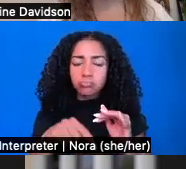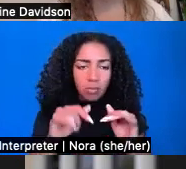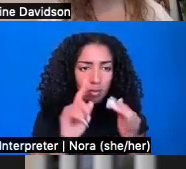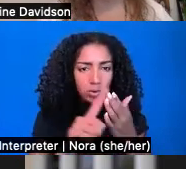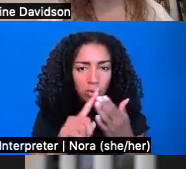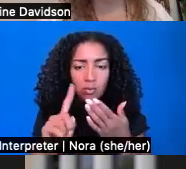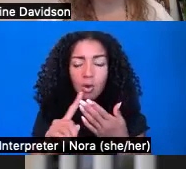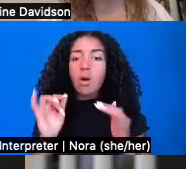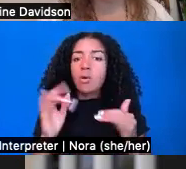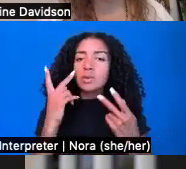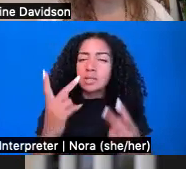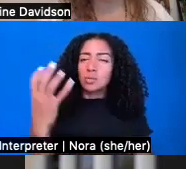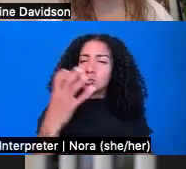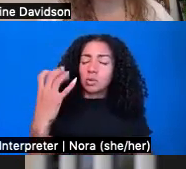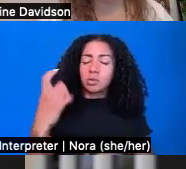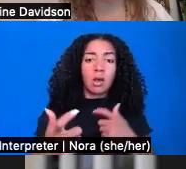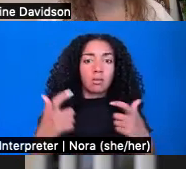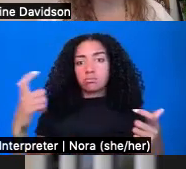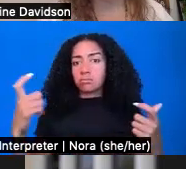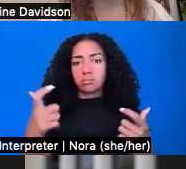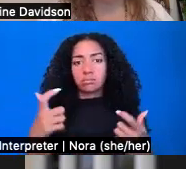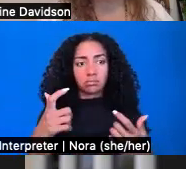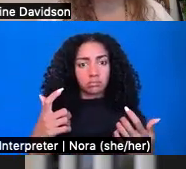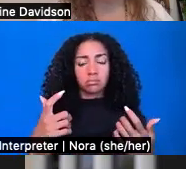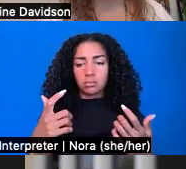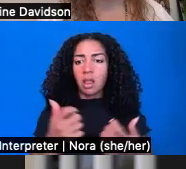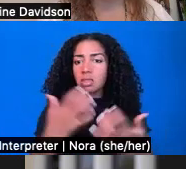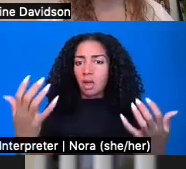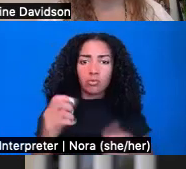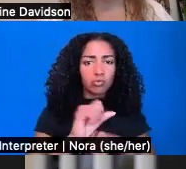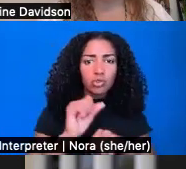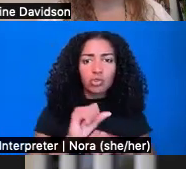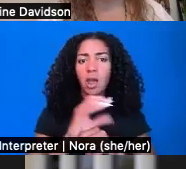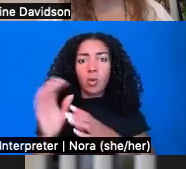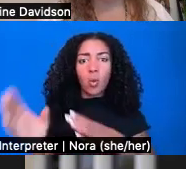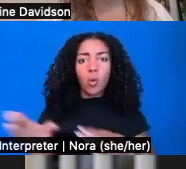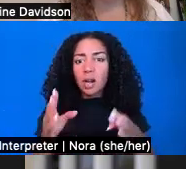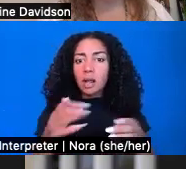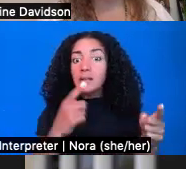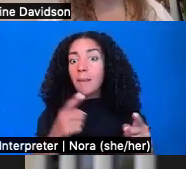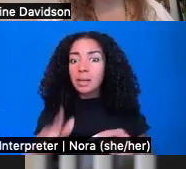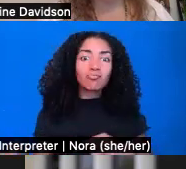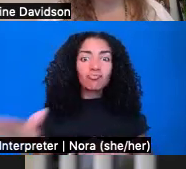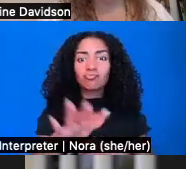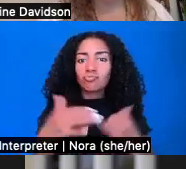and organizing being done, that it's not all bad stuff, right?